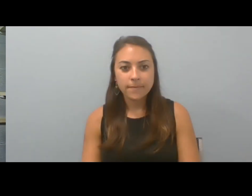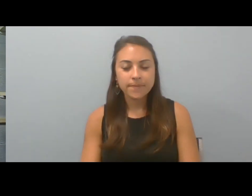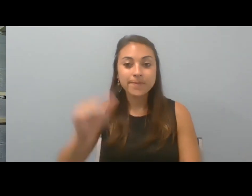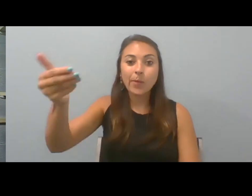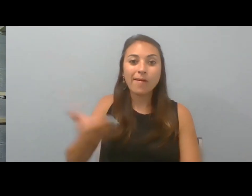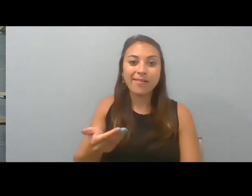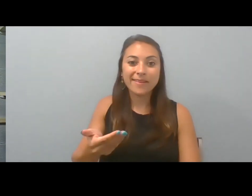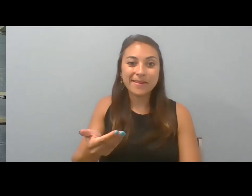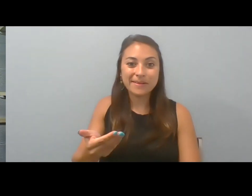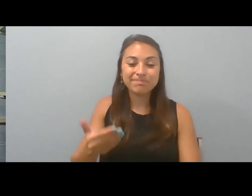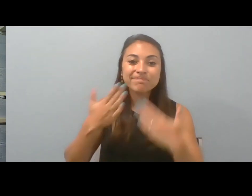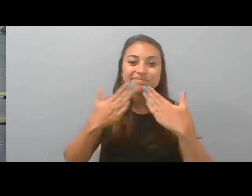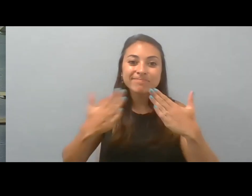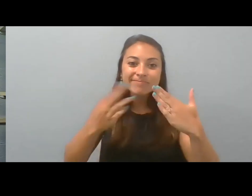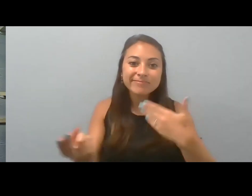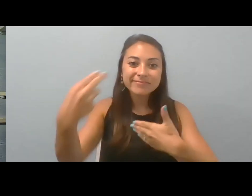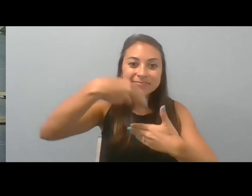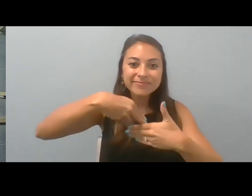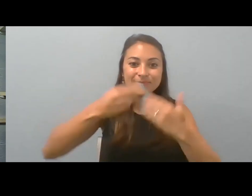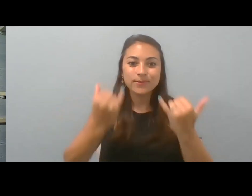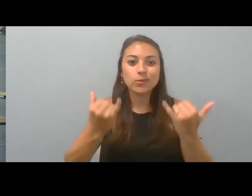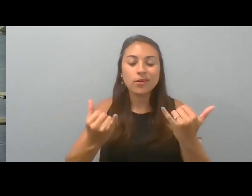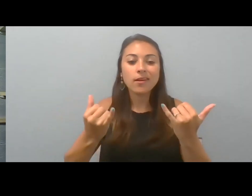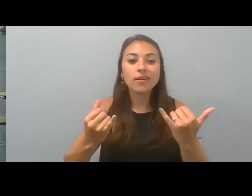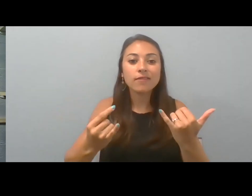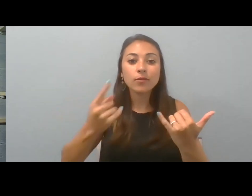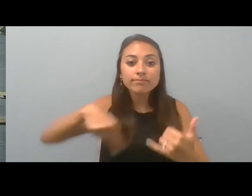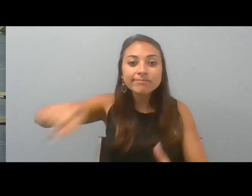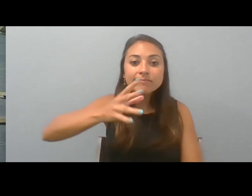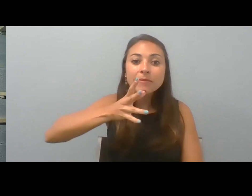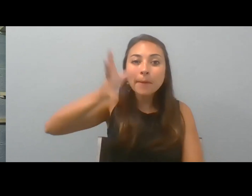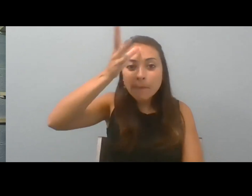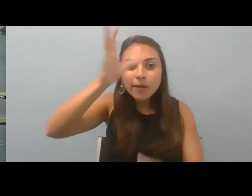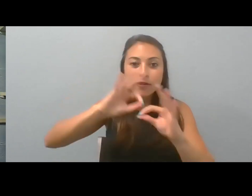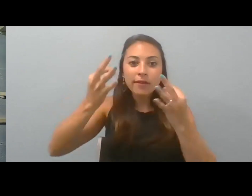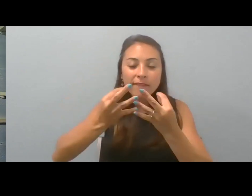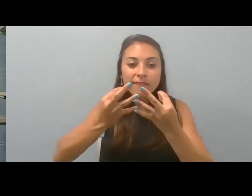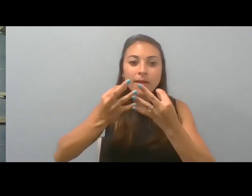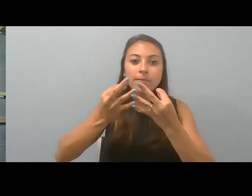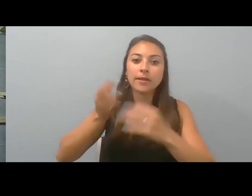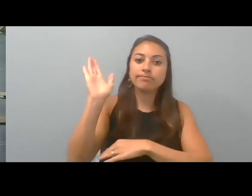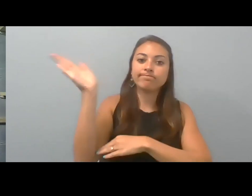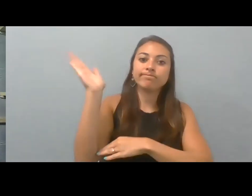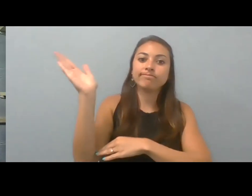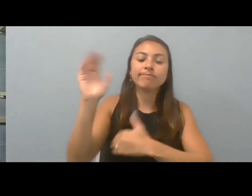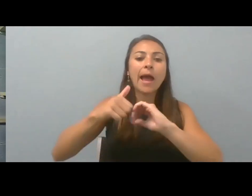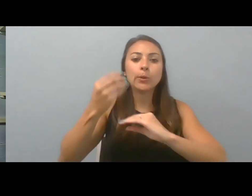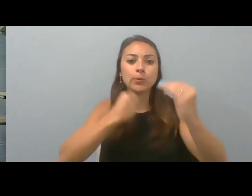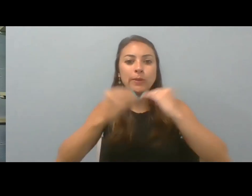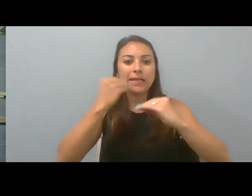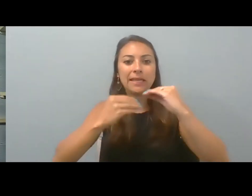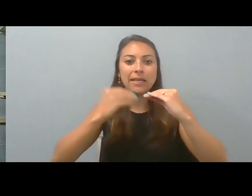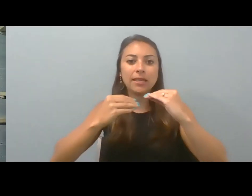Welcome, and thank you for joining us today for this parent and family webinar on how to eat on campus with Brown Dining